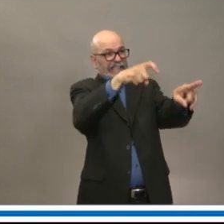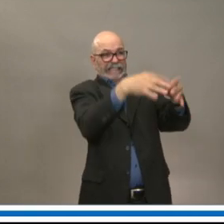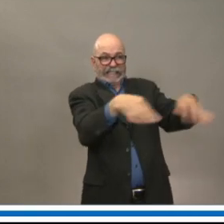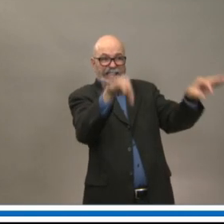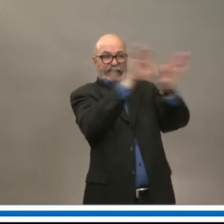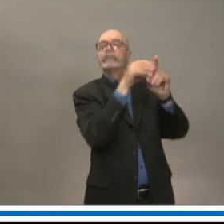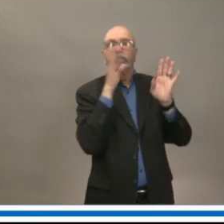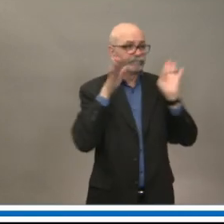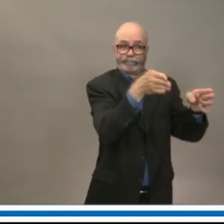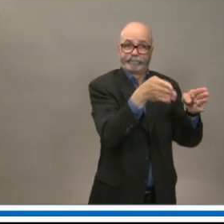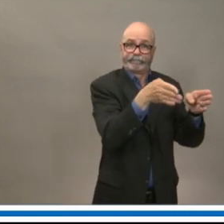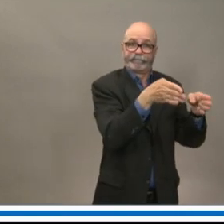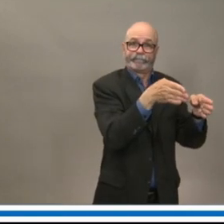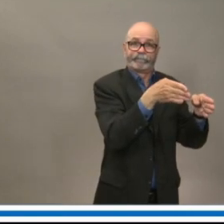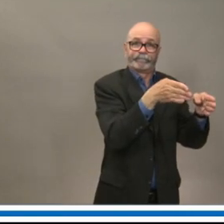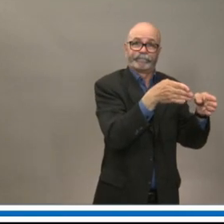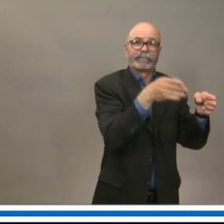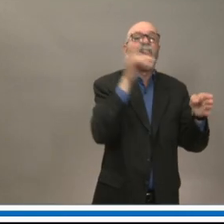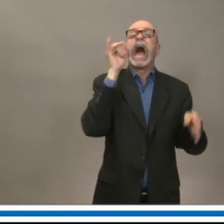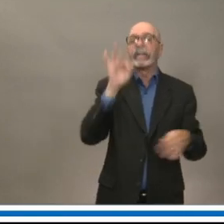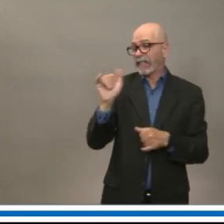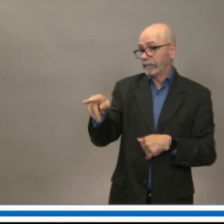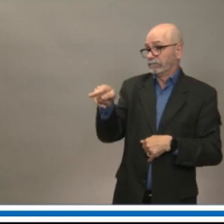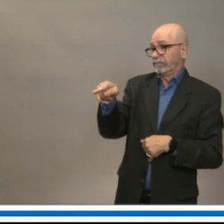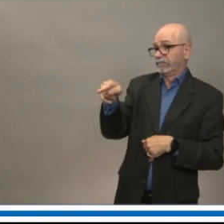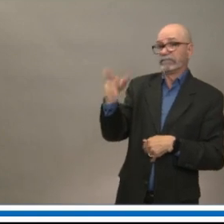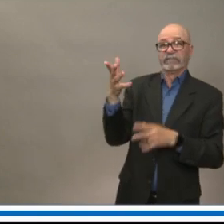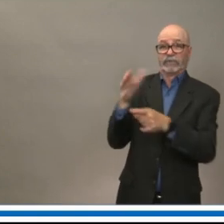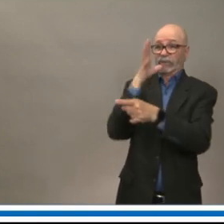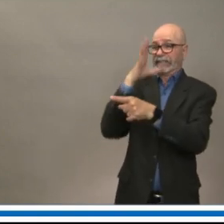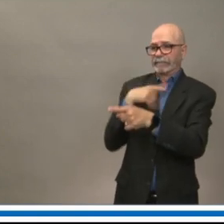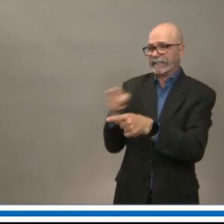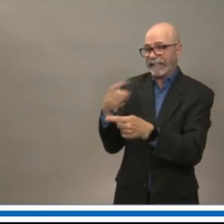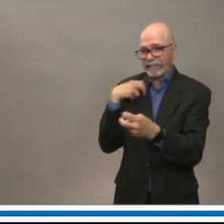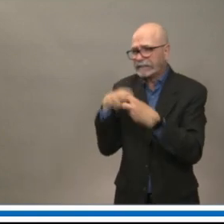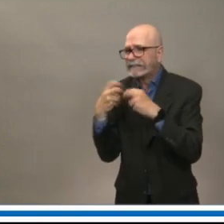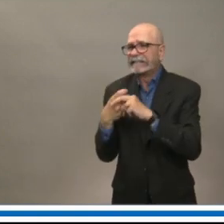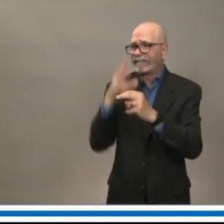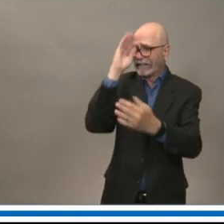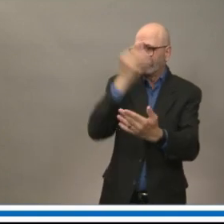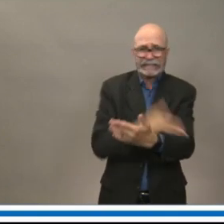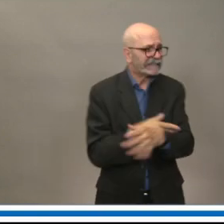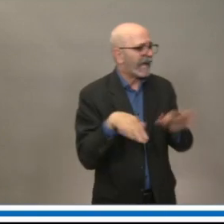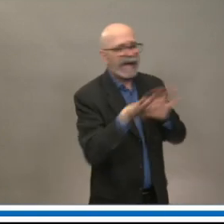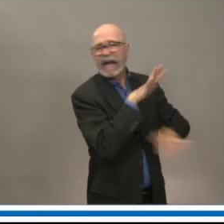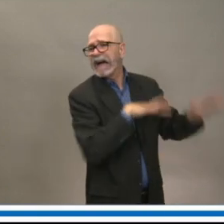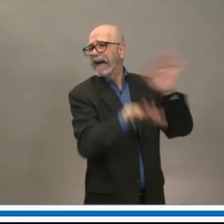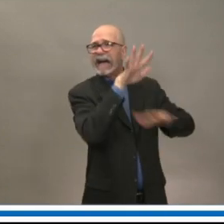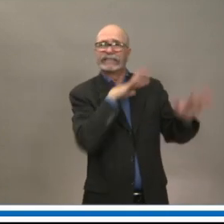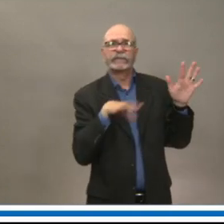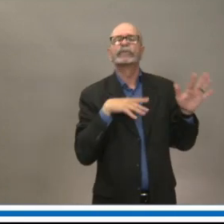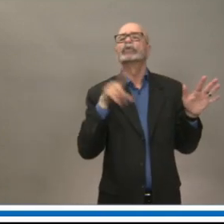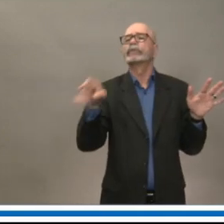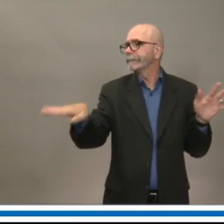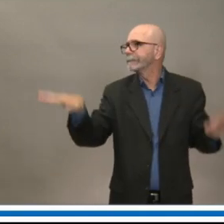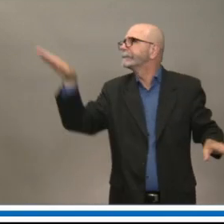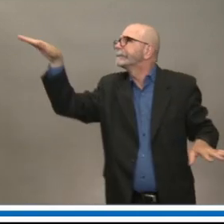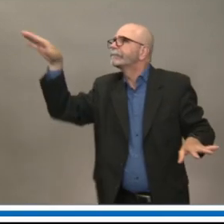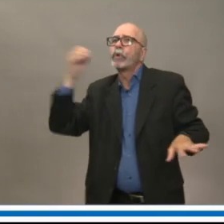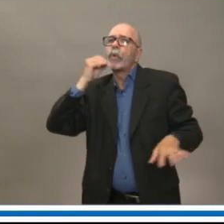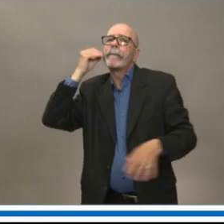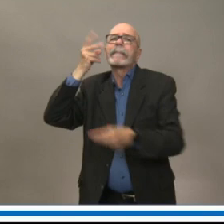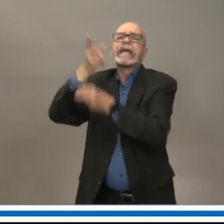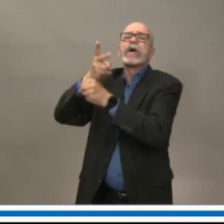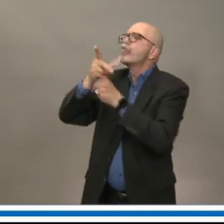that individual, that family, have a conversation with their home care provider, and it may be that